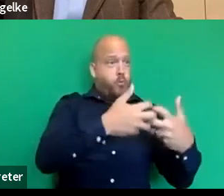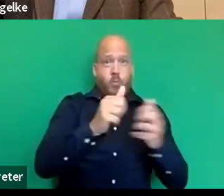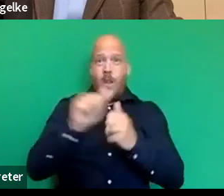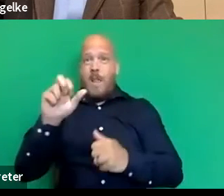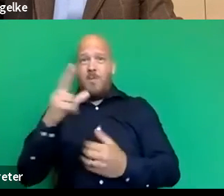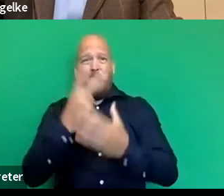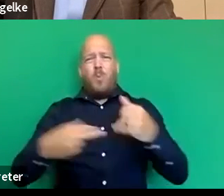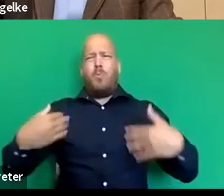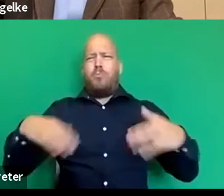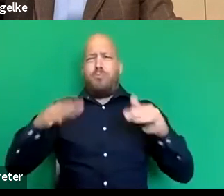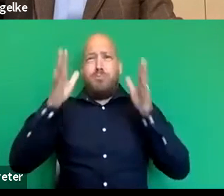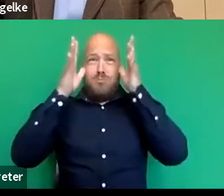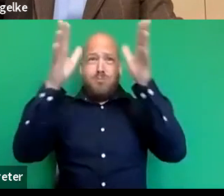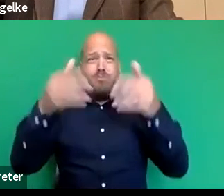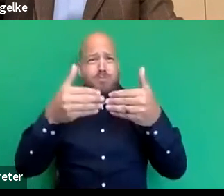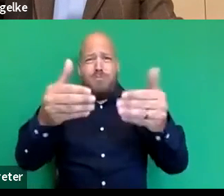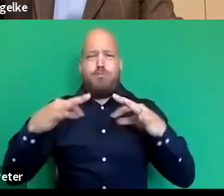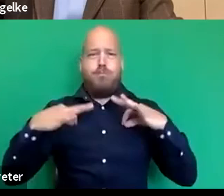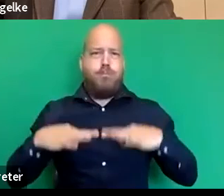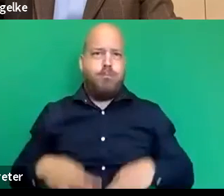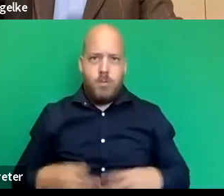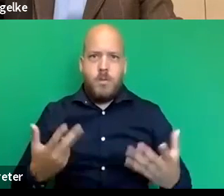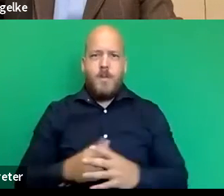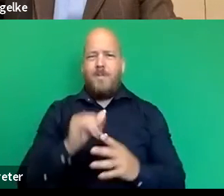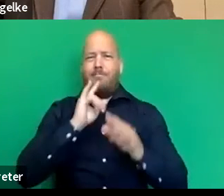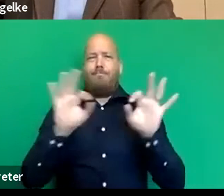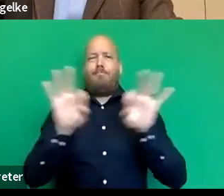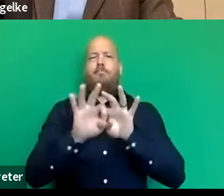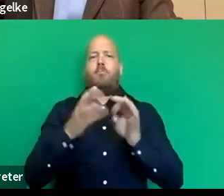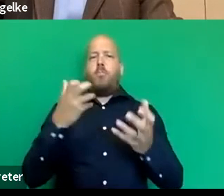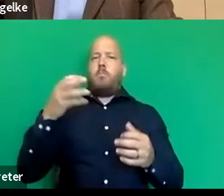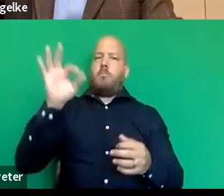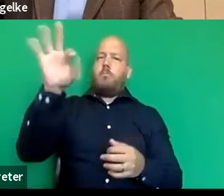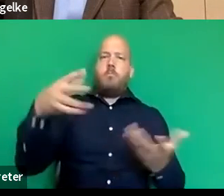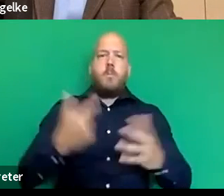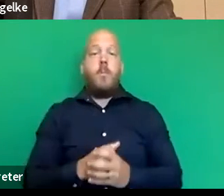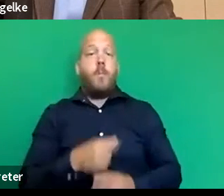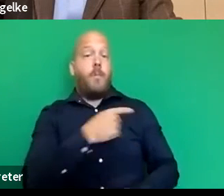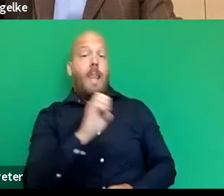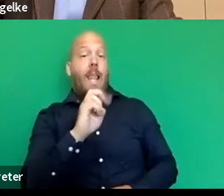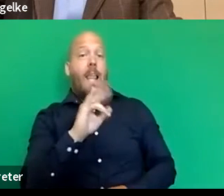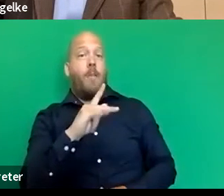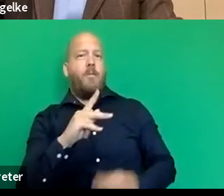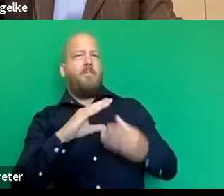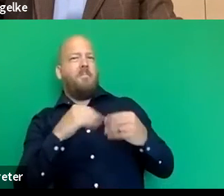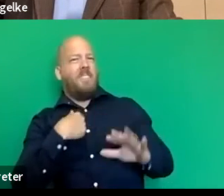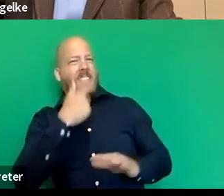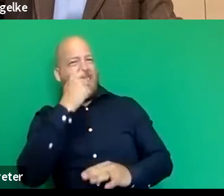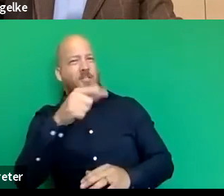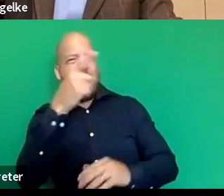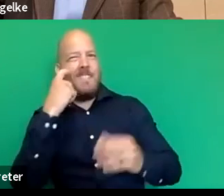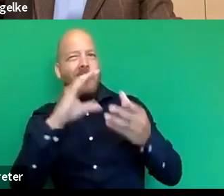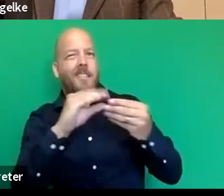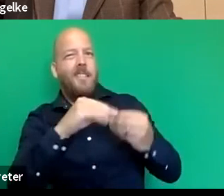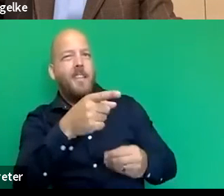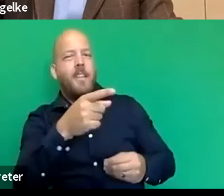important. And Eric, I was really interested in your comment about trust. And